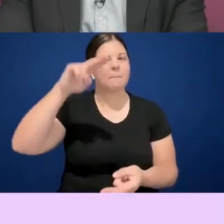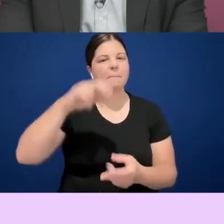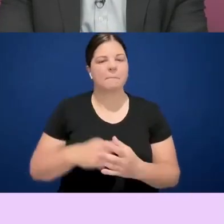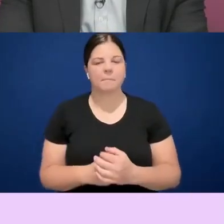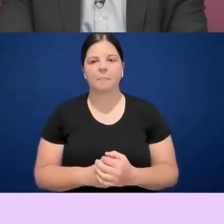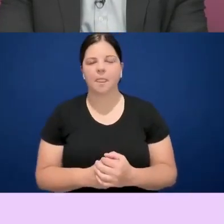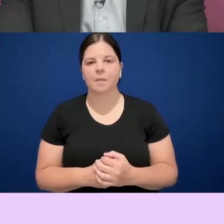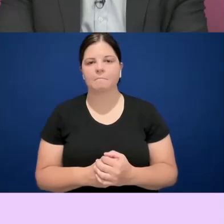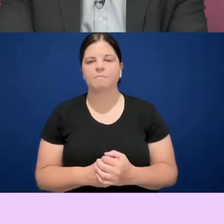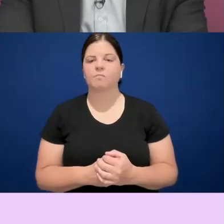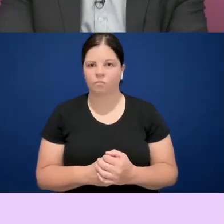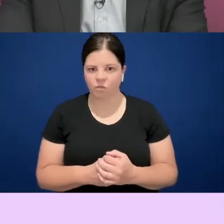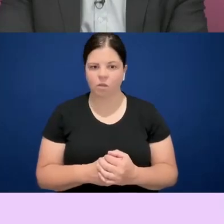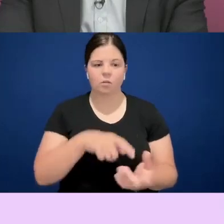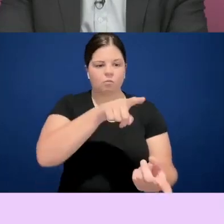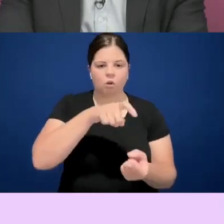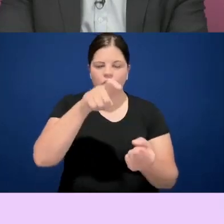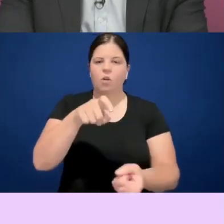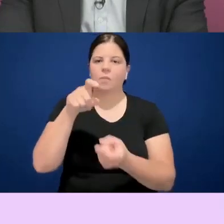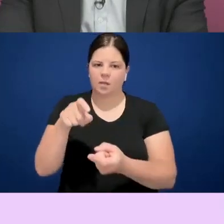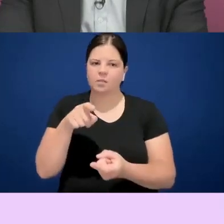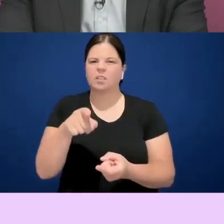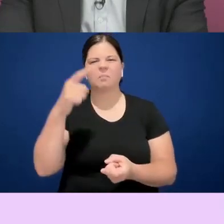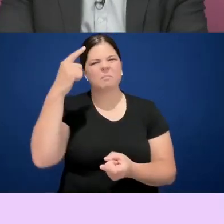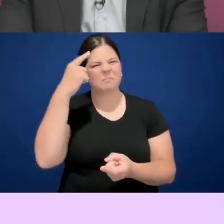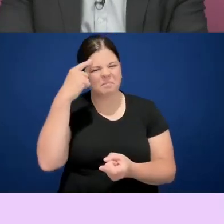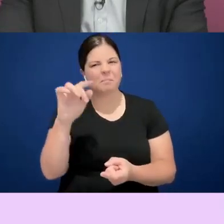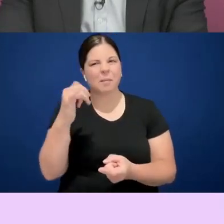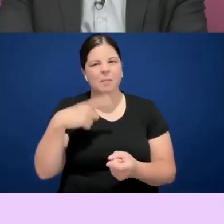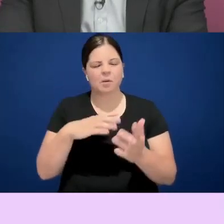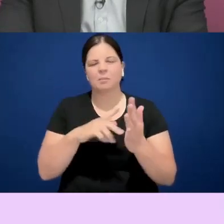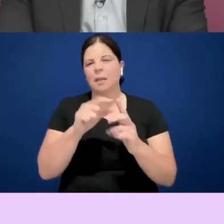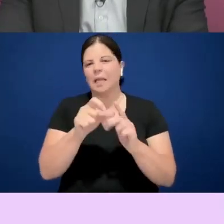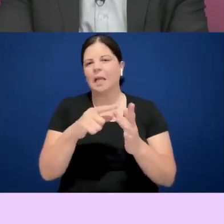major problem in procurement may well be driven by recent media attention in that sector.